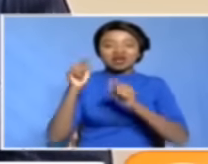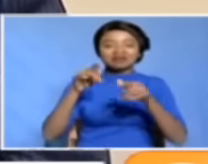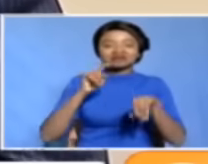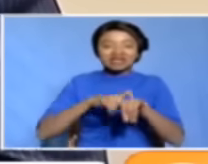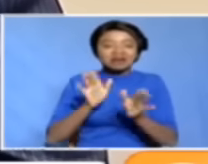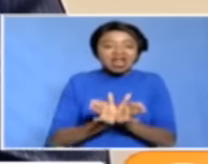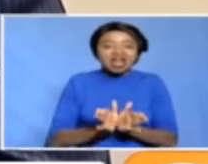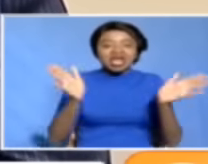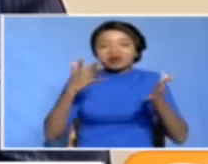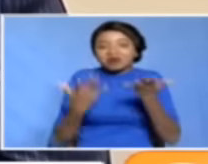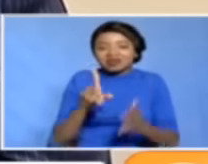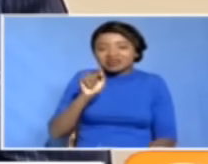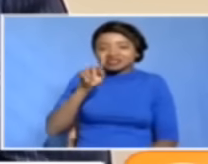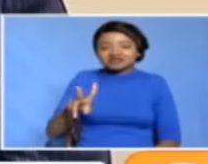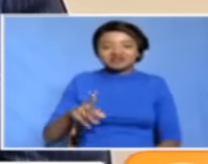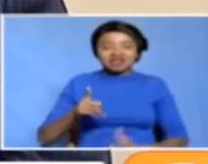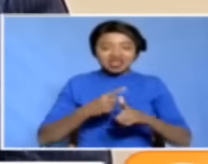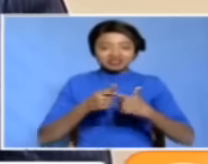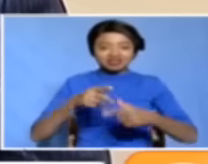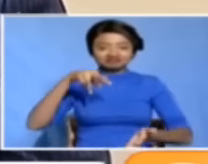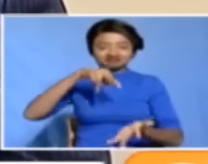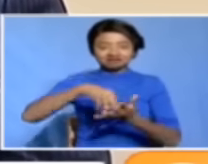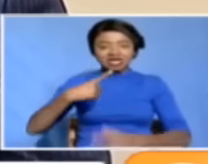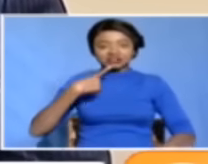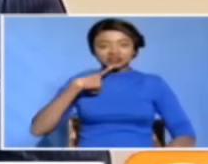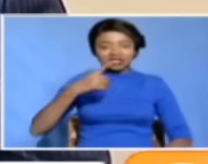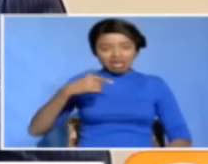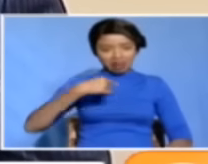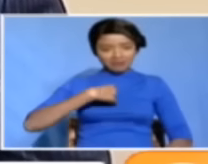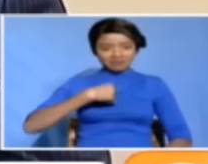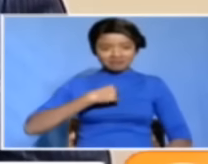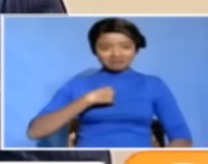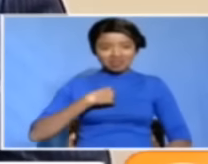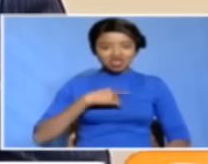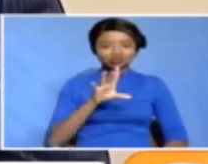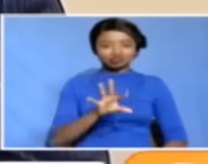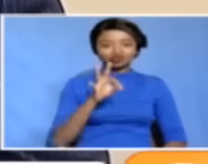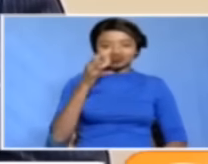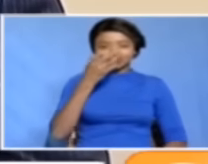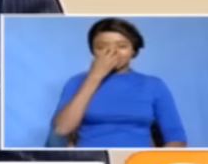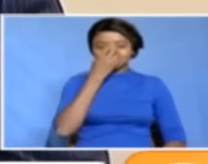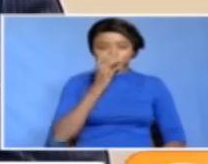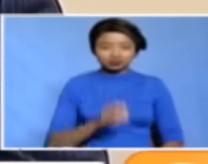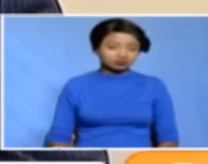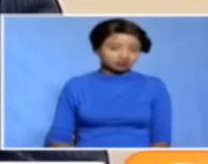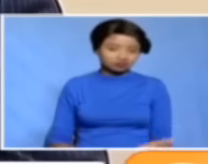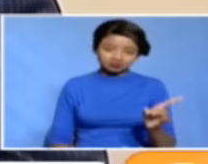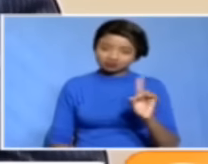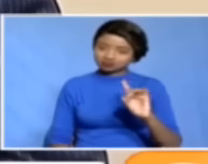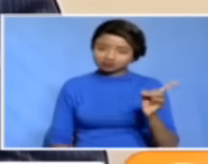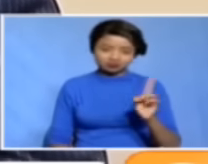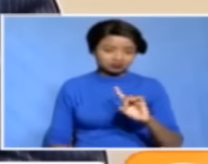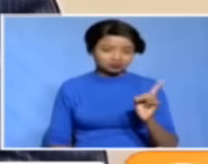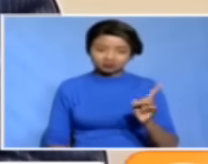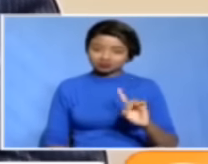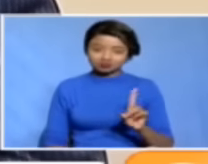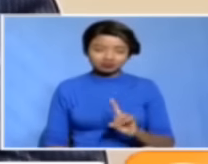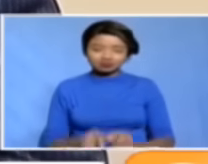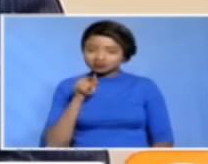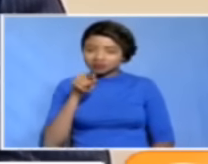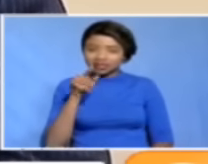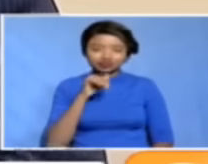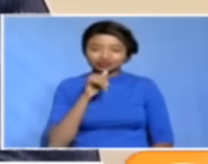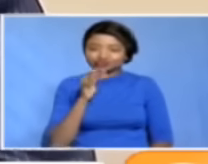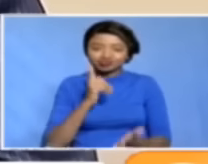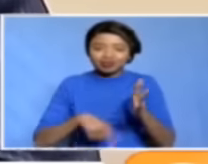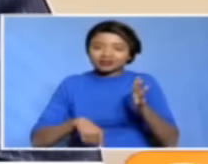television and say, my preferred candidate is the deputy president. I think that is not what the president will do.